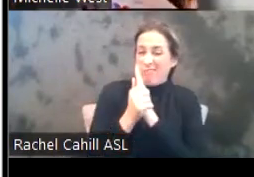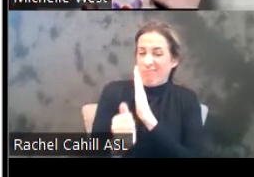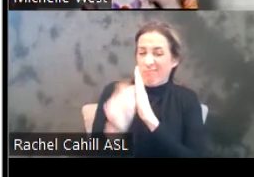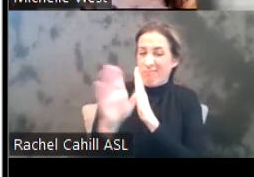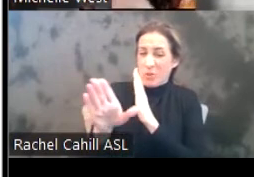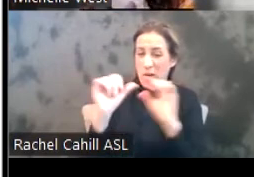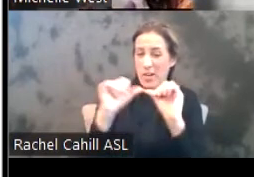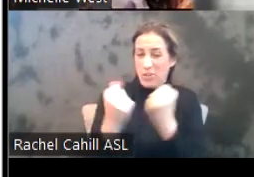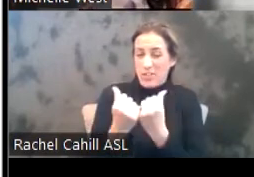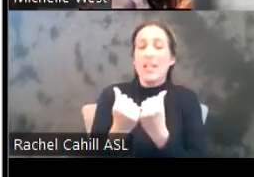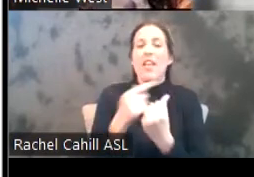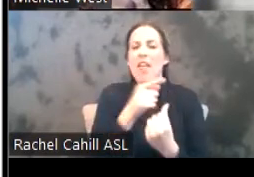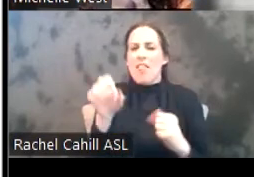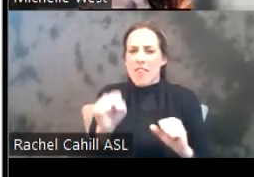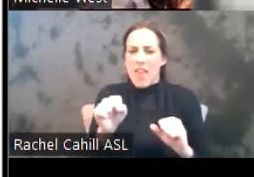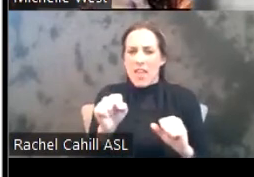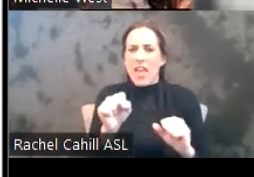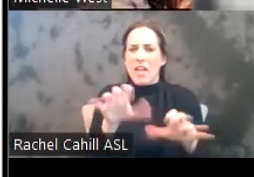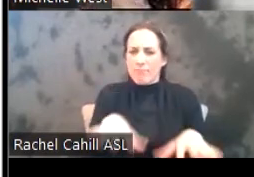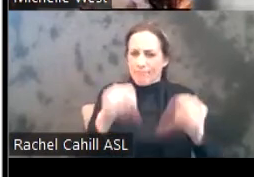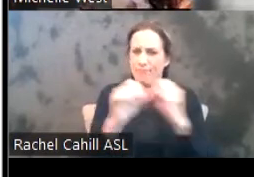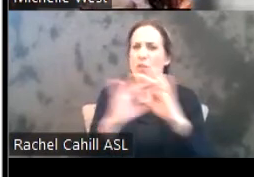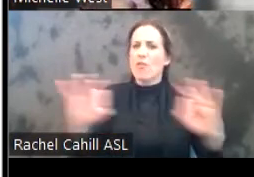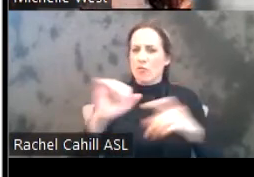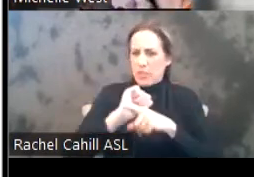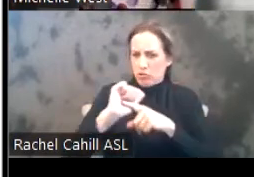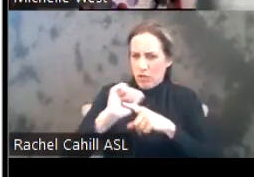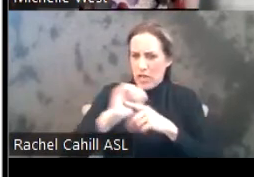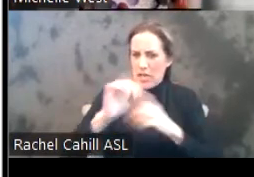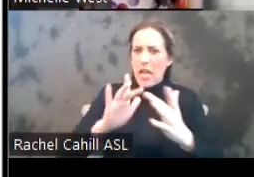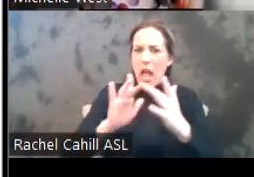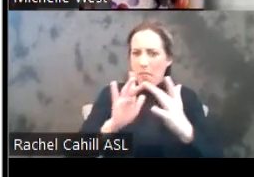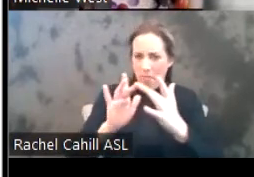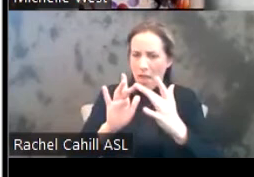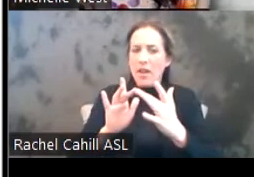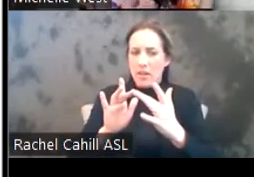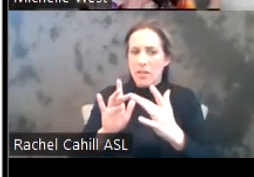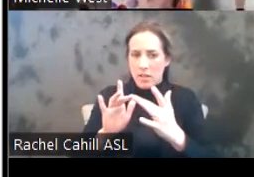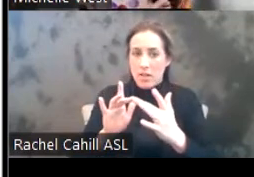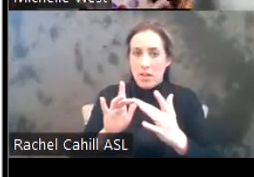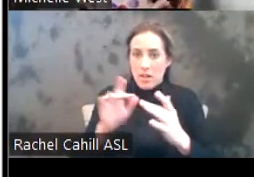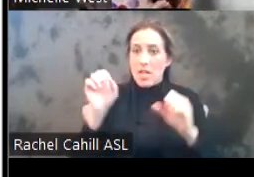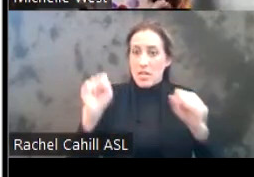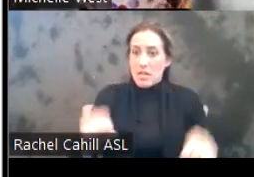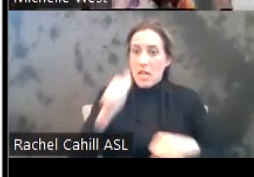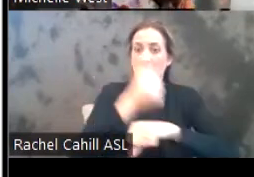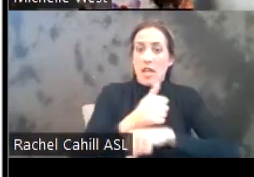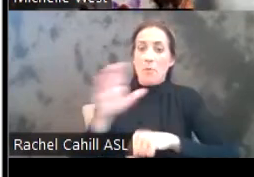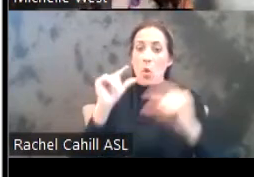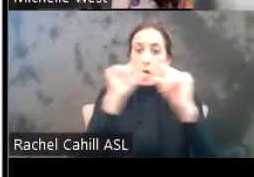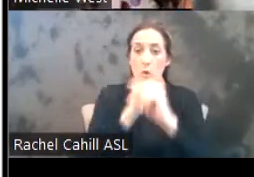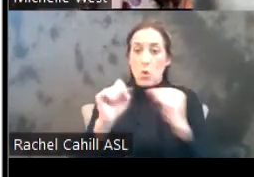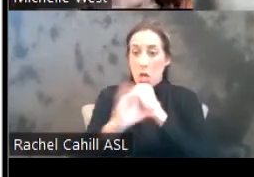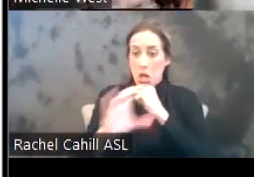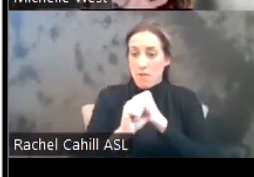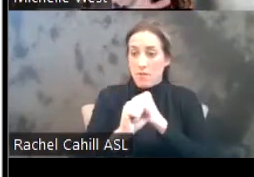go through all these free trainings that they can find online, and they can set up your Google Ad Grants. So,